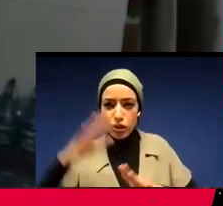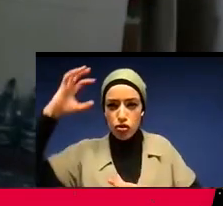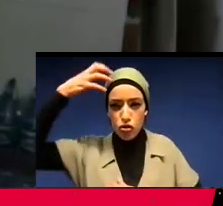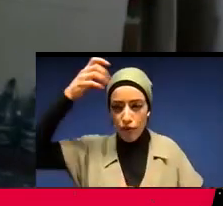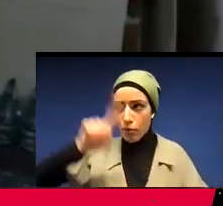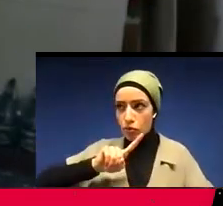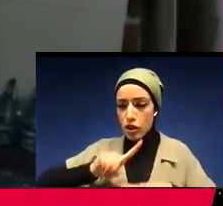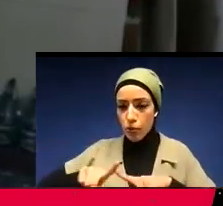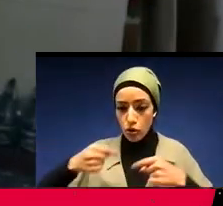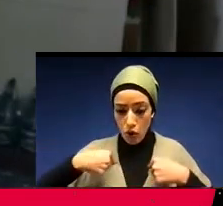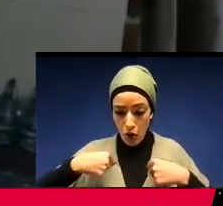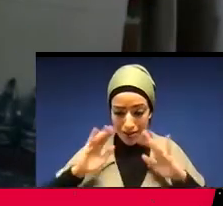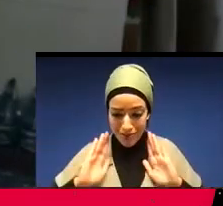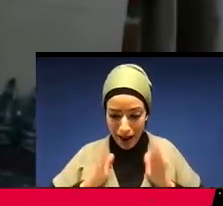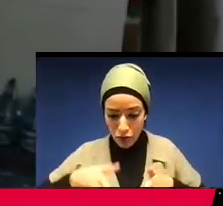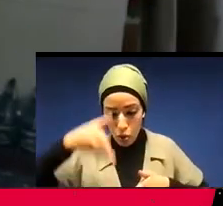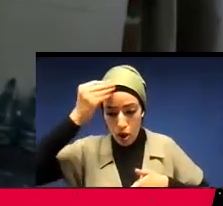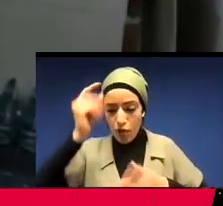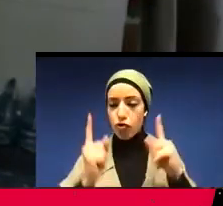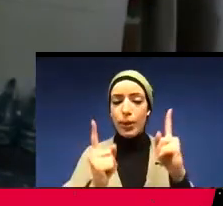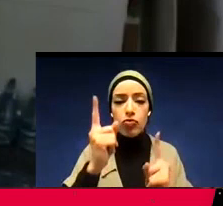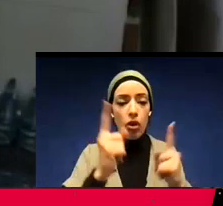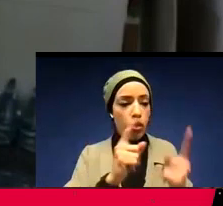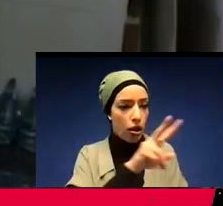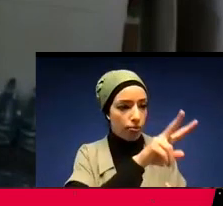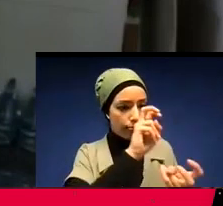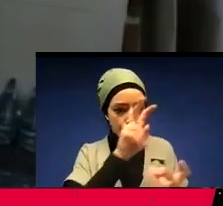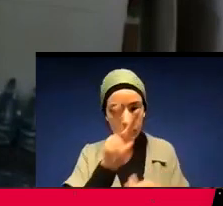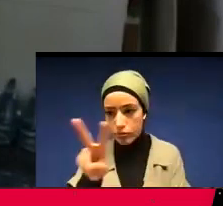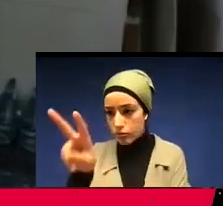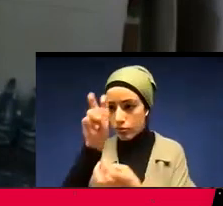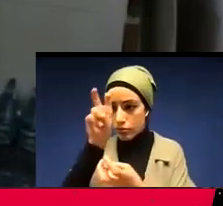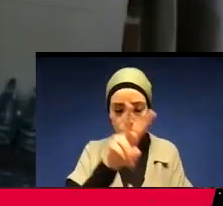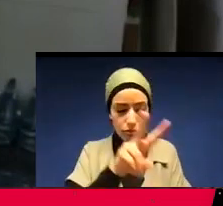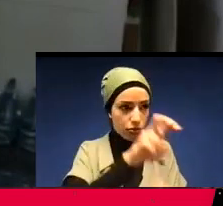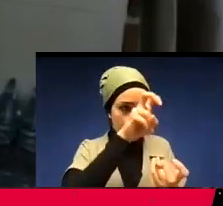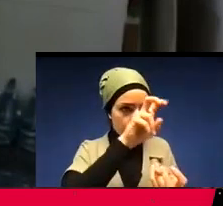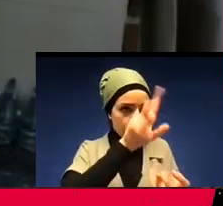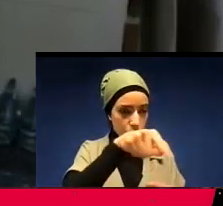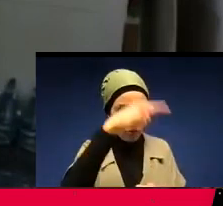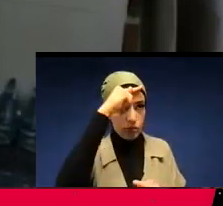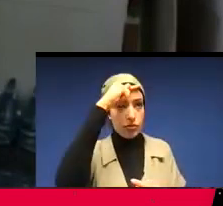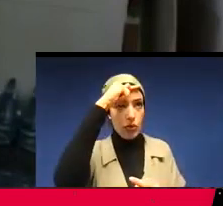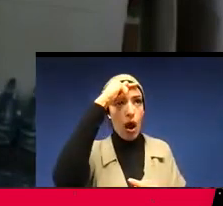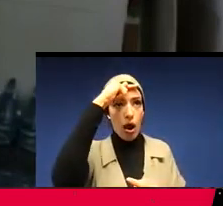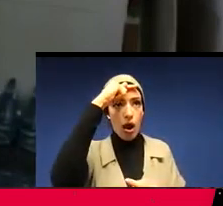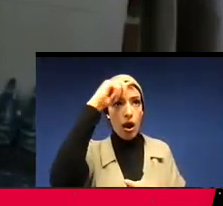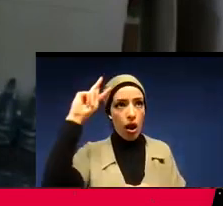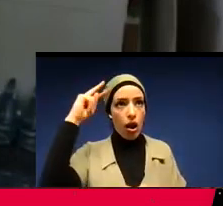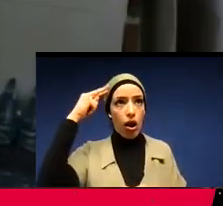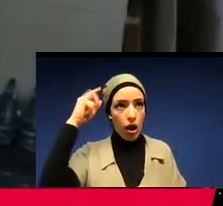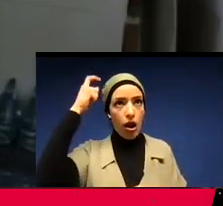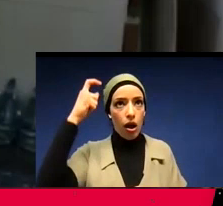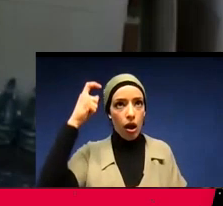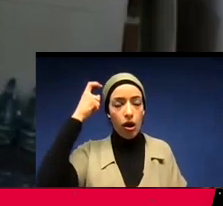government is responding. So I think what we really need to do is to learn from each other lessons. It's not about just being ready